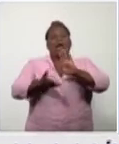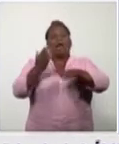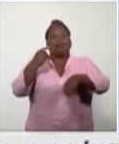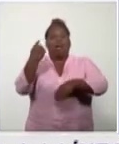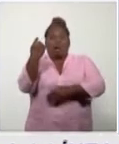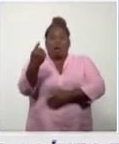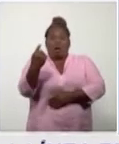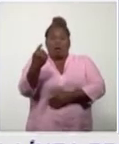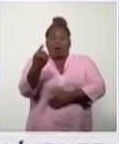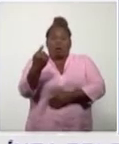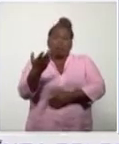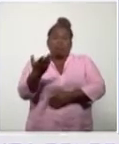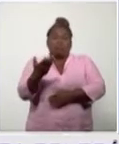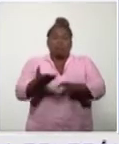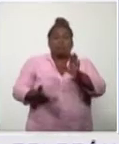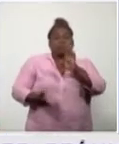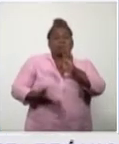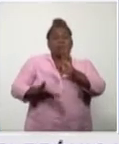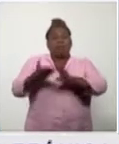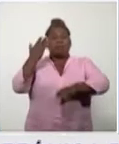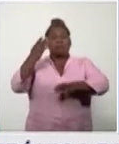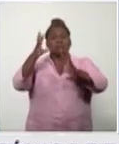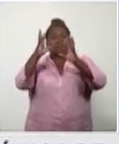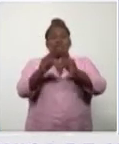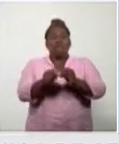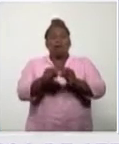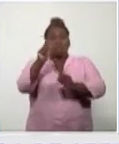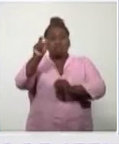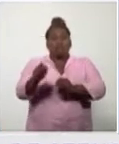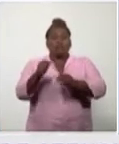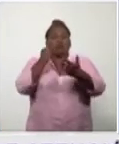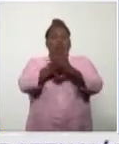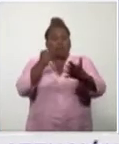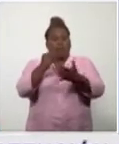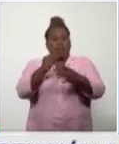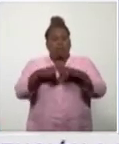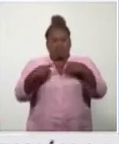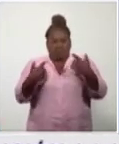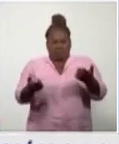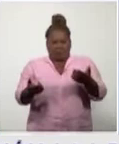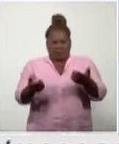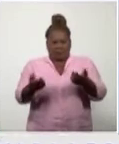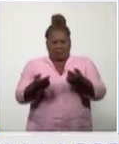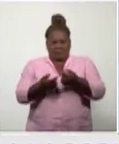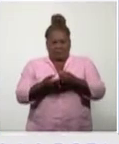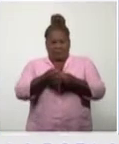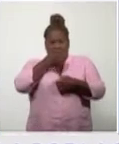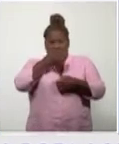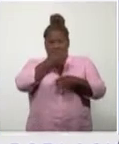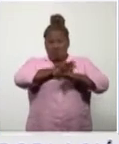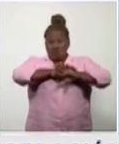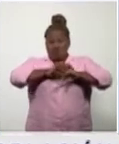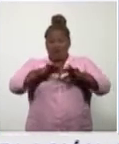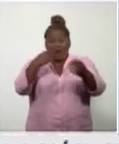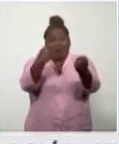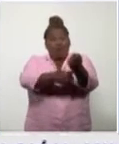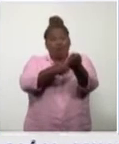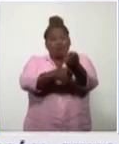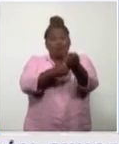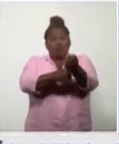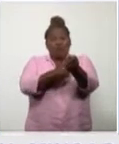Despite the fact that this is a high number of confirmed cases, and I say high because we already got